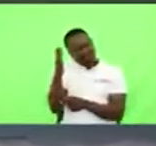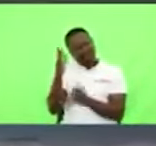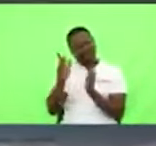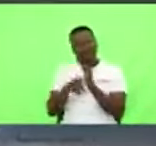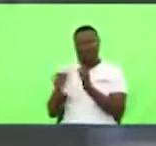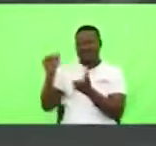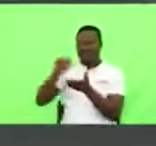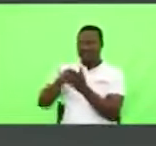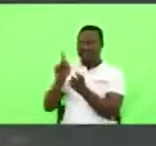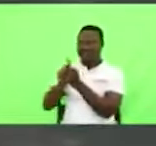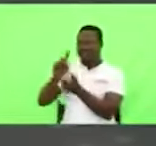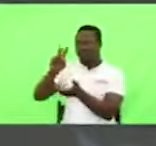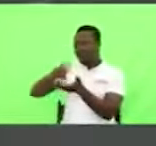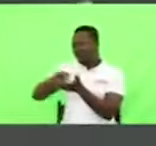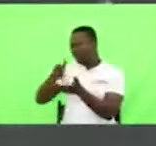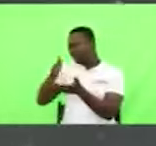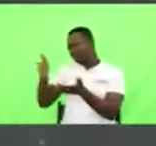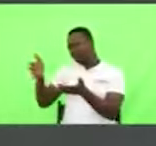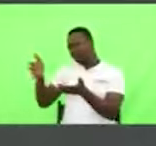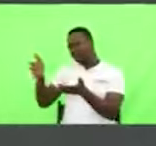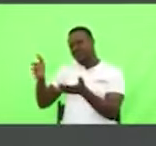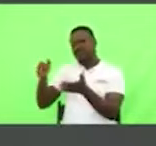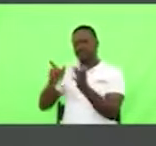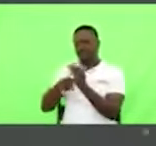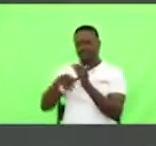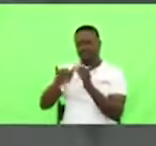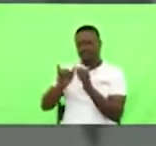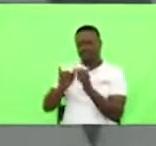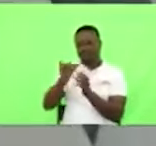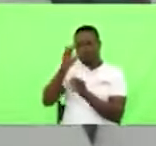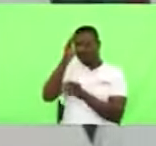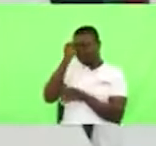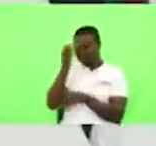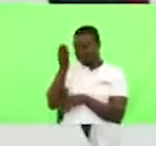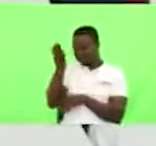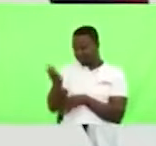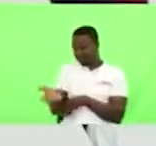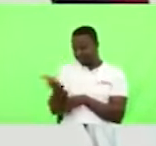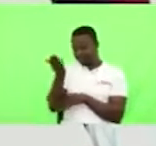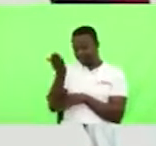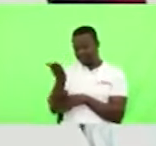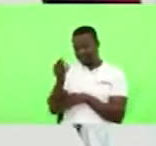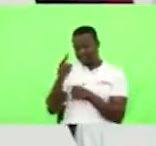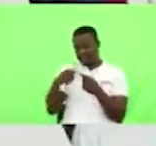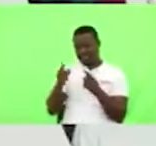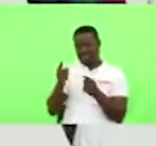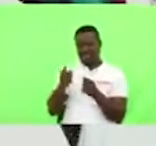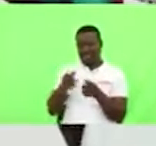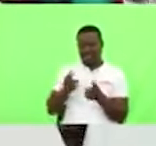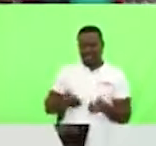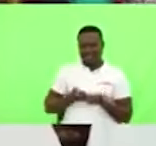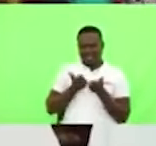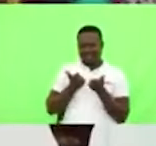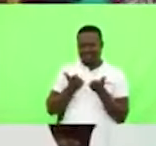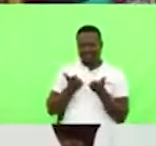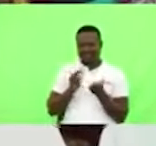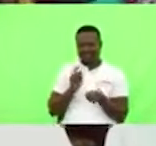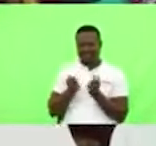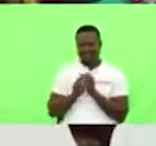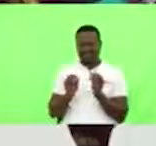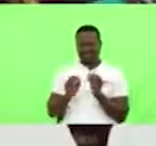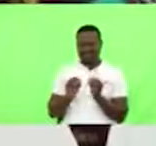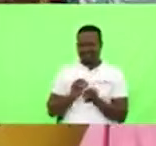we meet again in 20 something. And the man still had those rough edges. So why? What is going